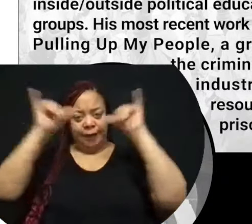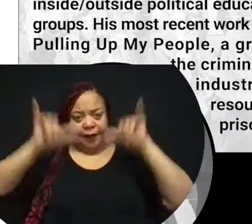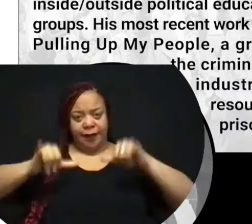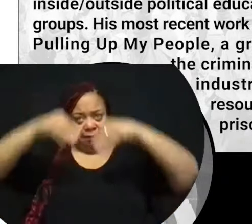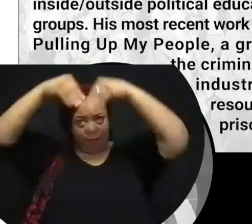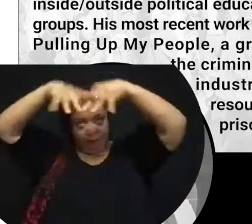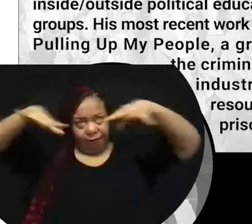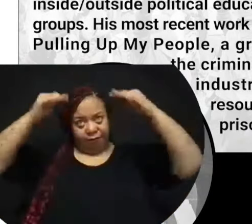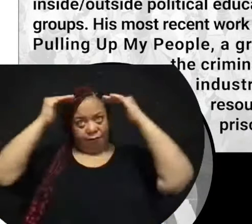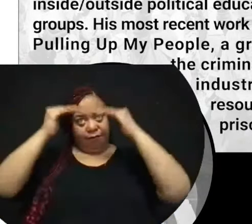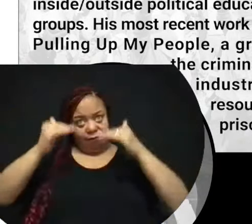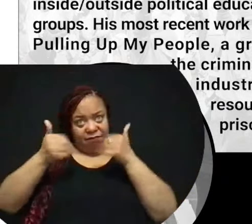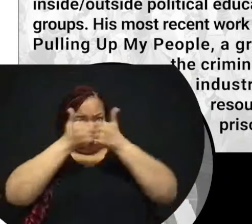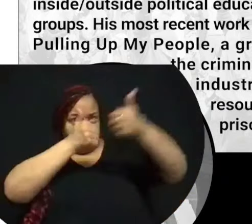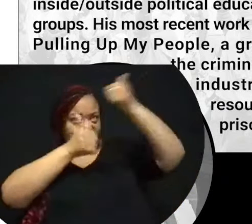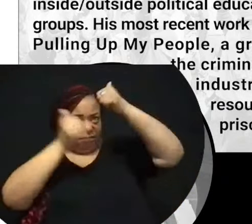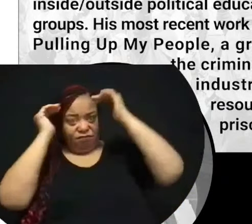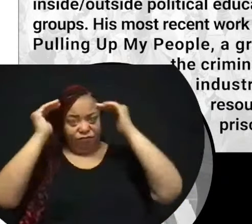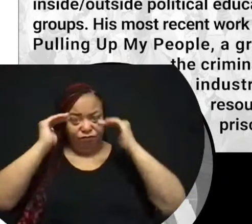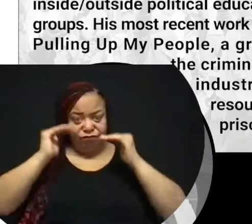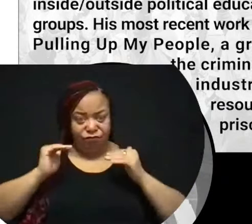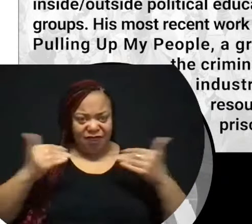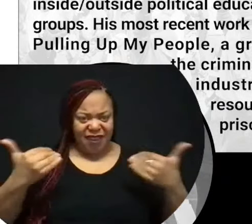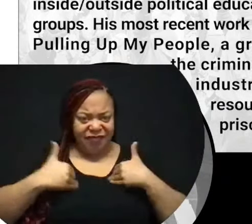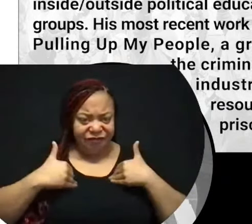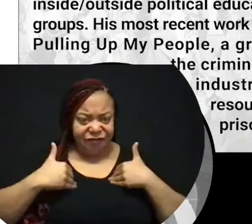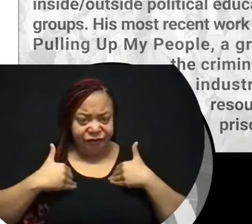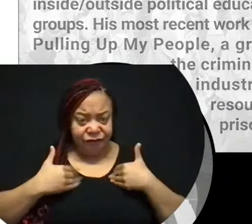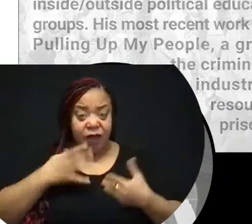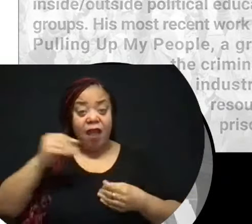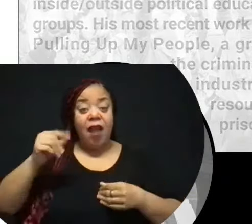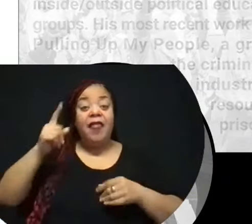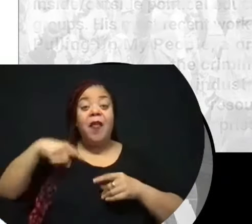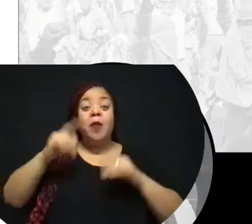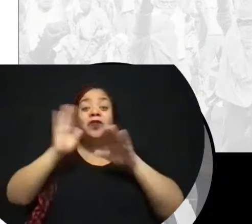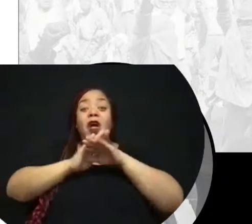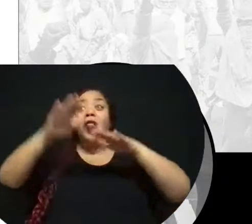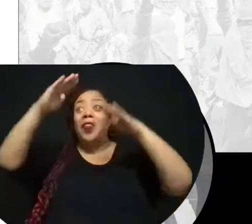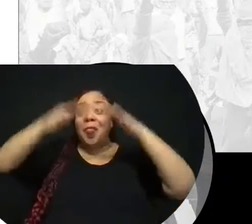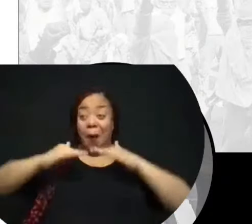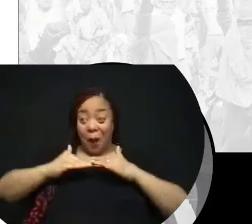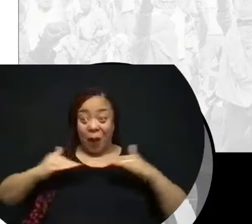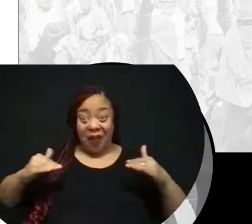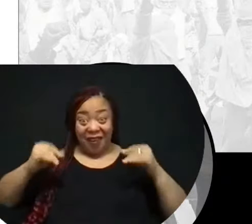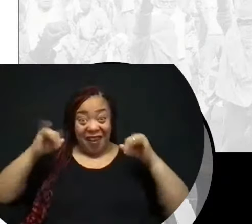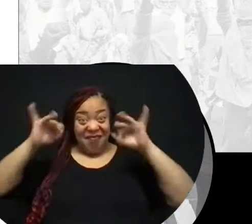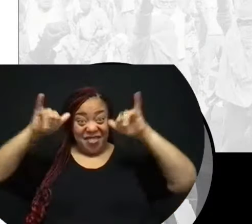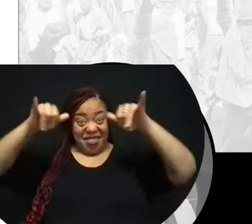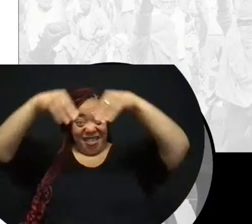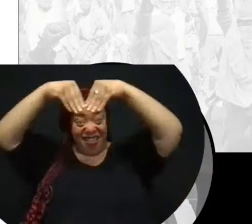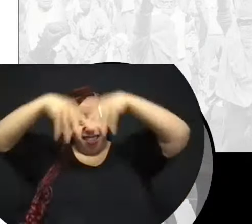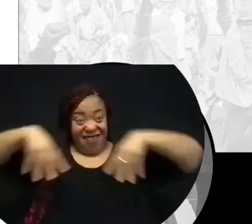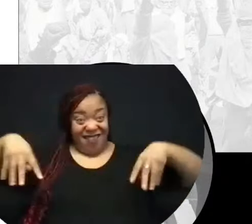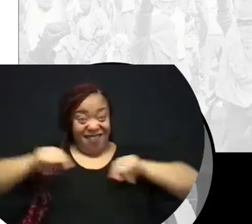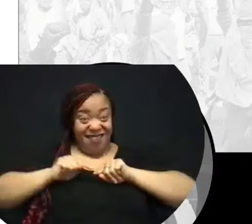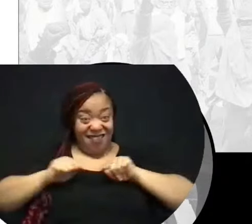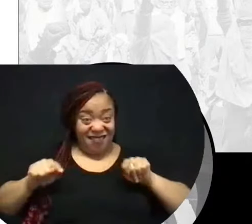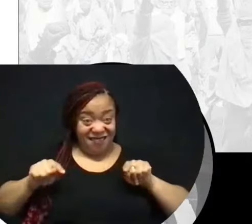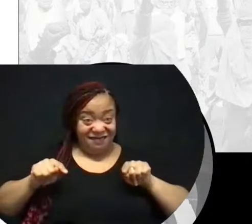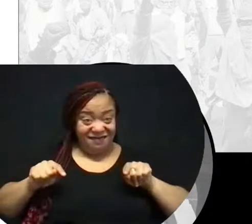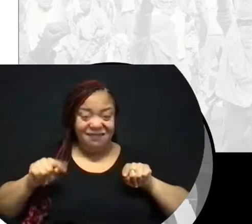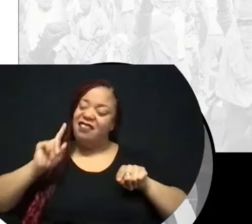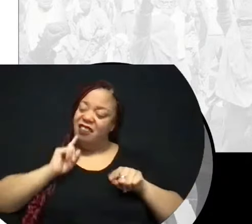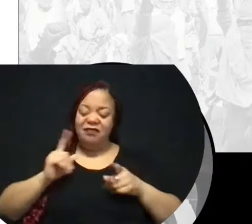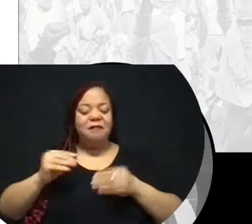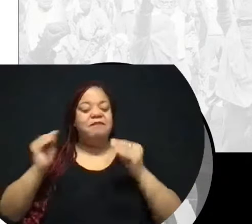food someone doesn't want is thrown down the sink, chopped into pieces, and flushed away. And this is what happens to us.